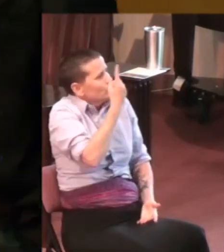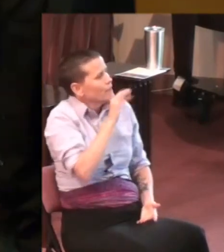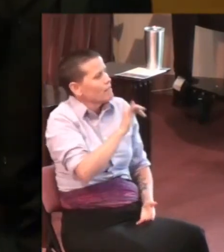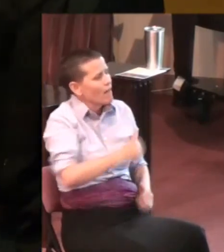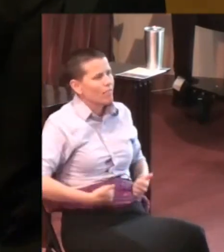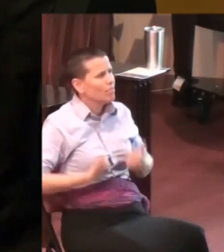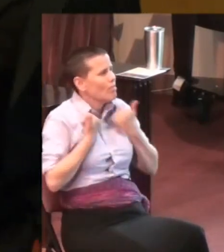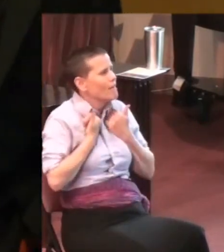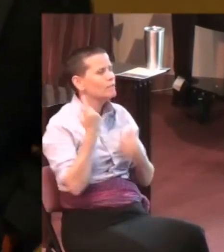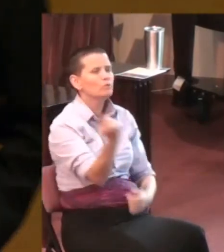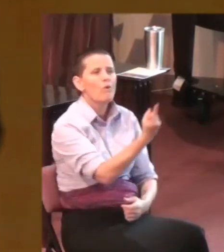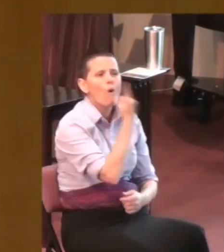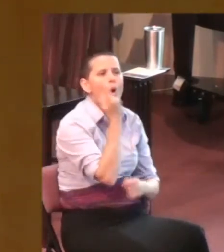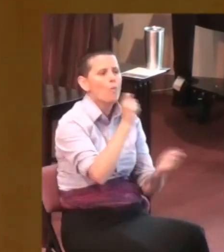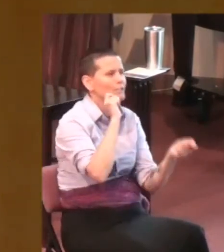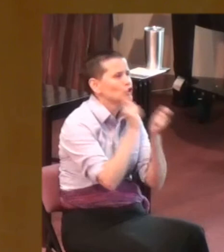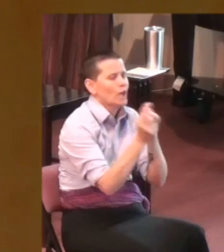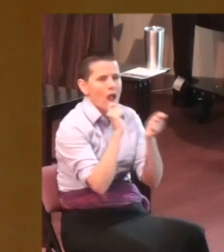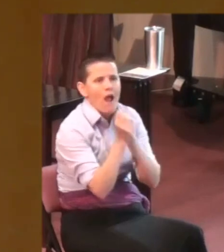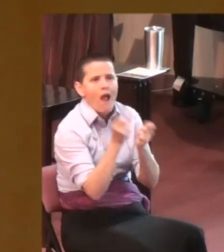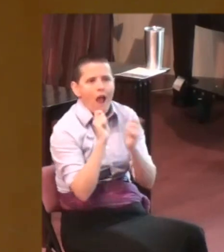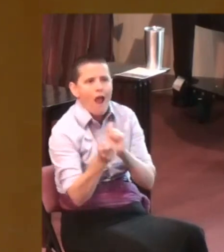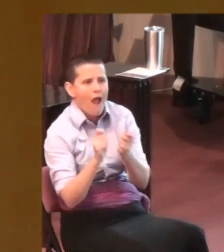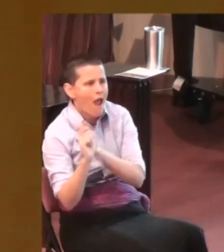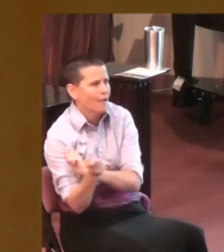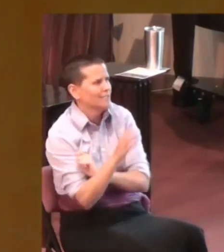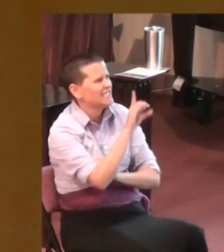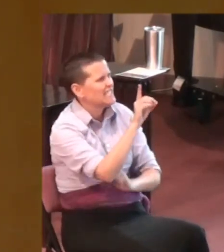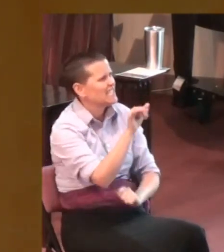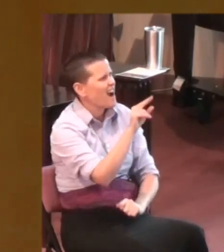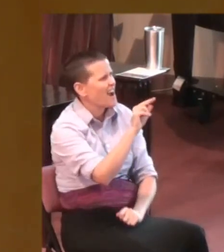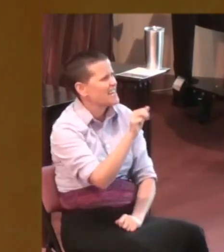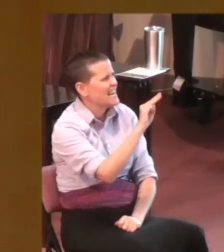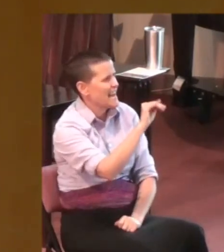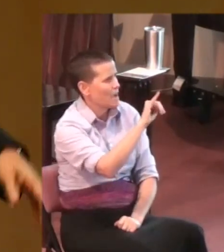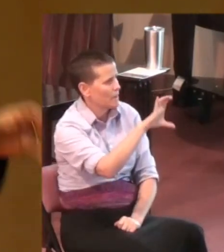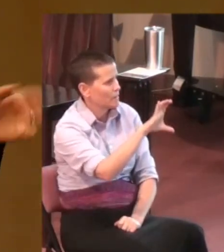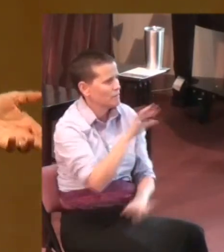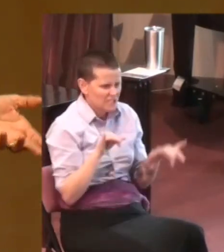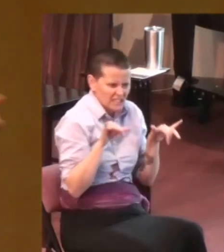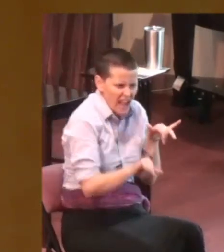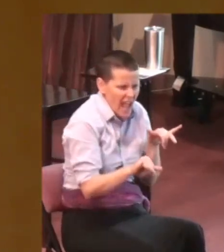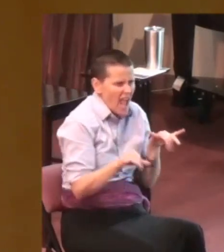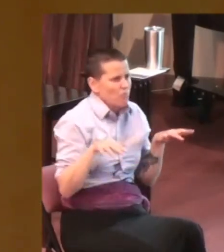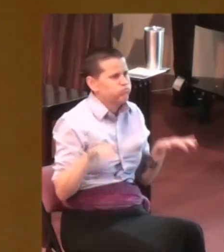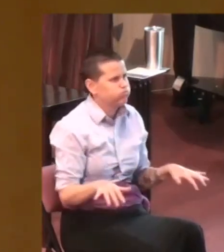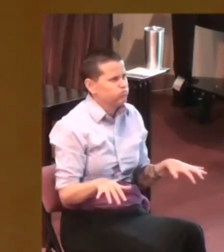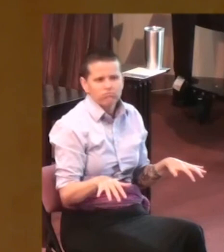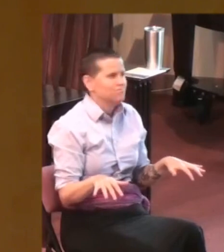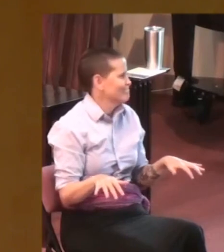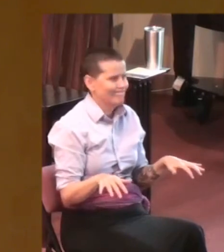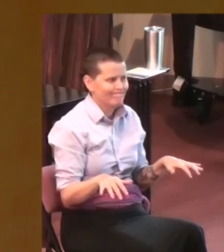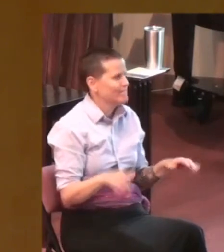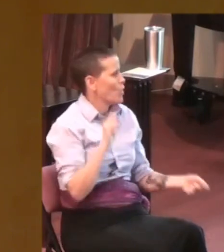got to be like a little child. You need to be like a little child. Why? Little children believe when you tell them the roses are red.